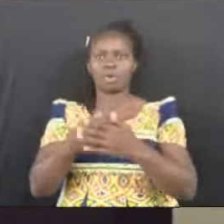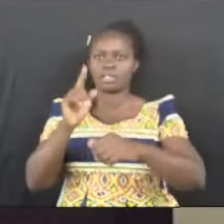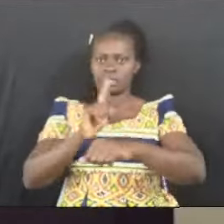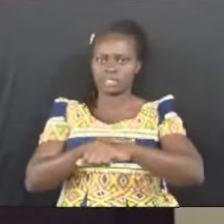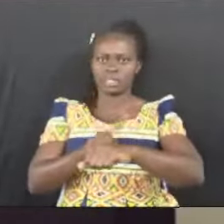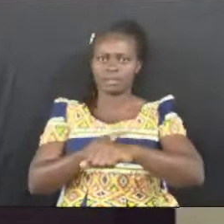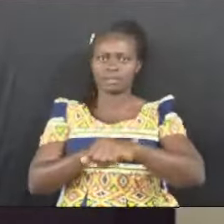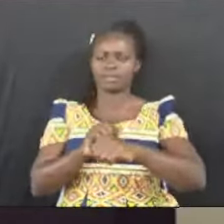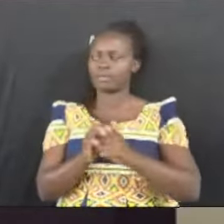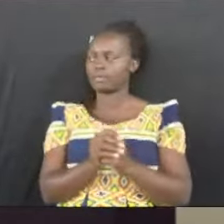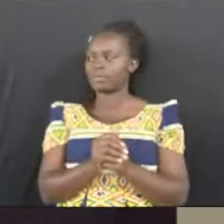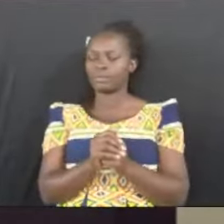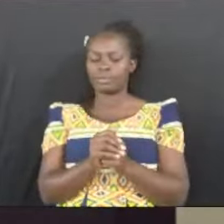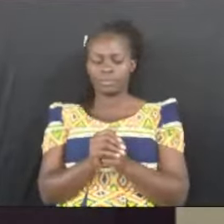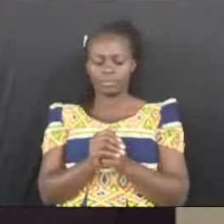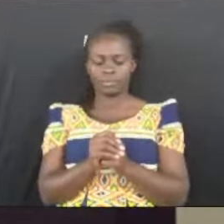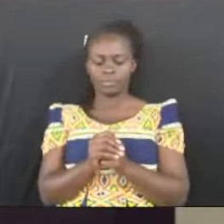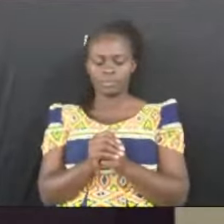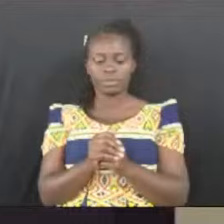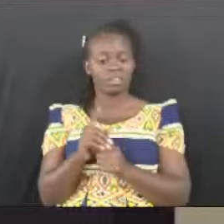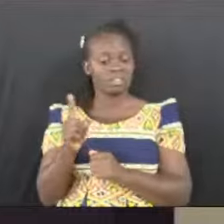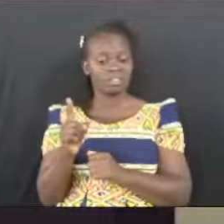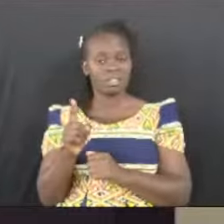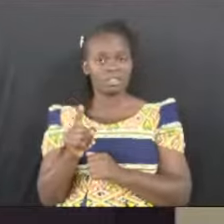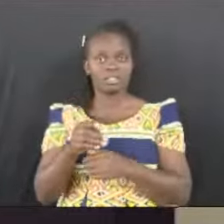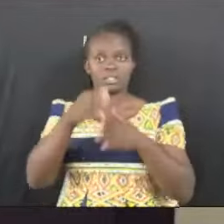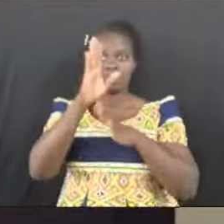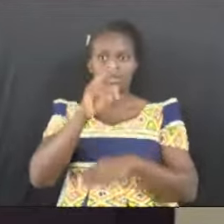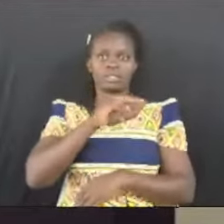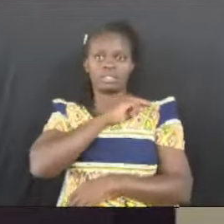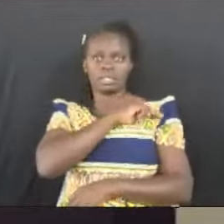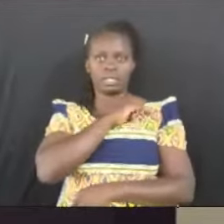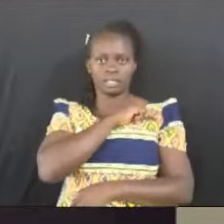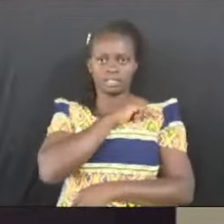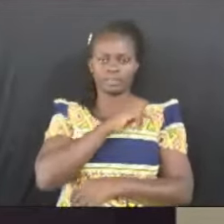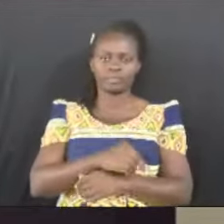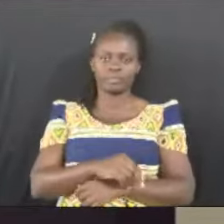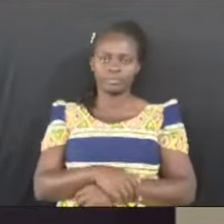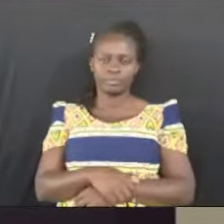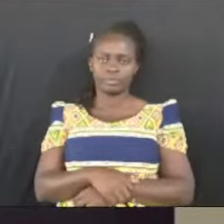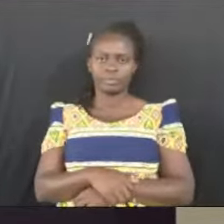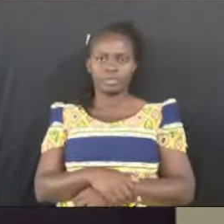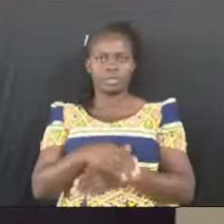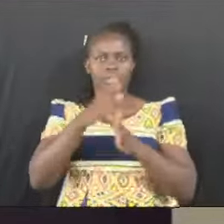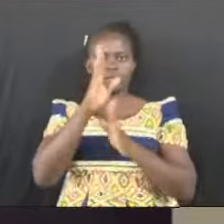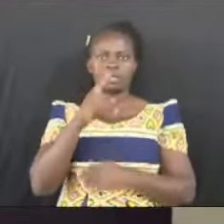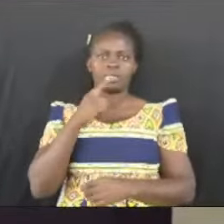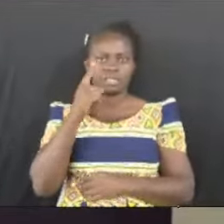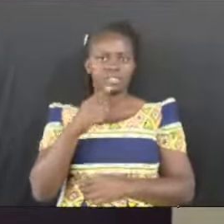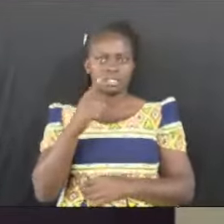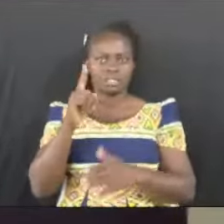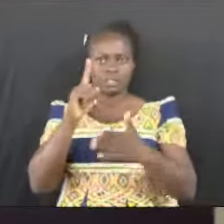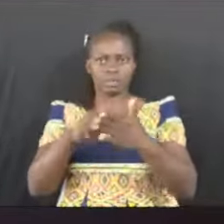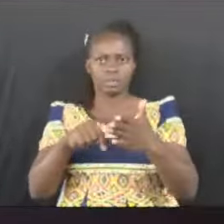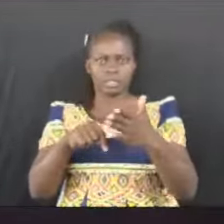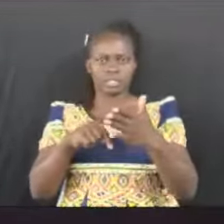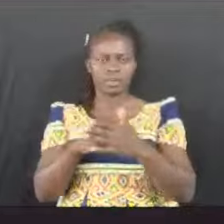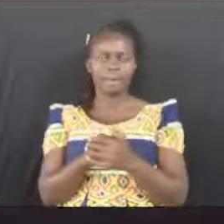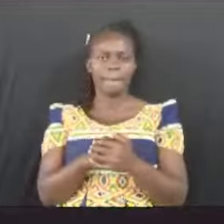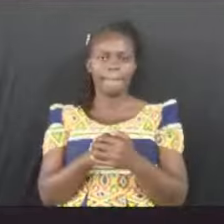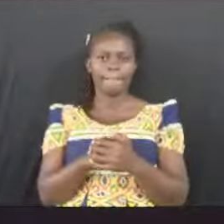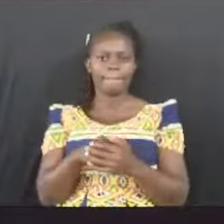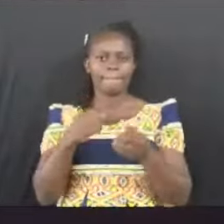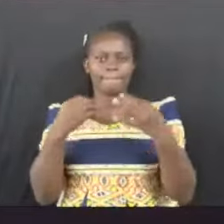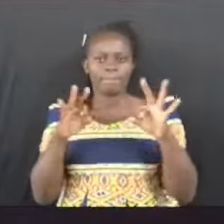Anyway, that's part of God's nature. Right? So, and God say, now if you want to remain